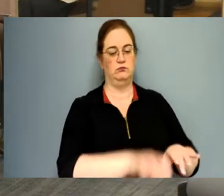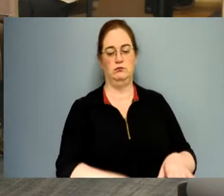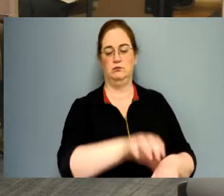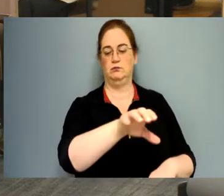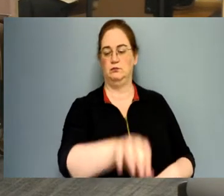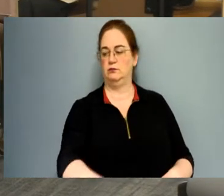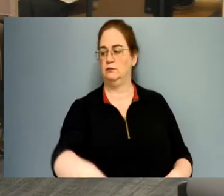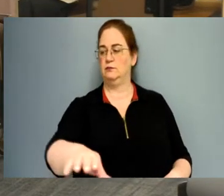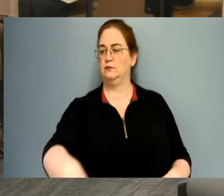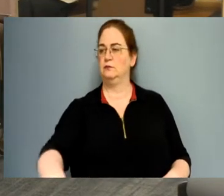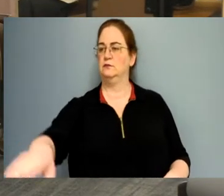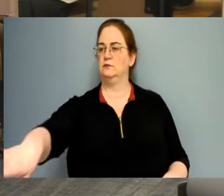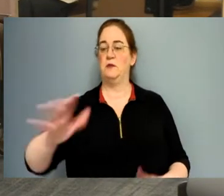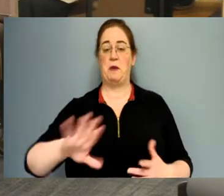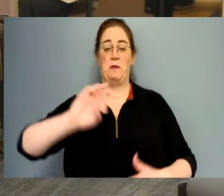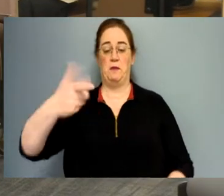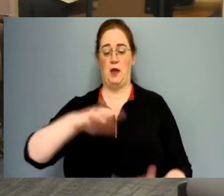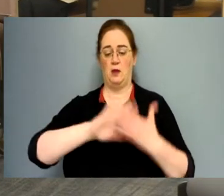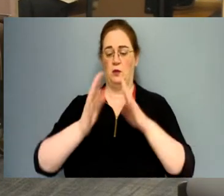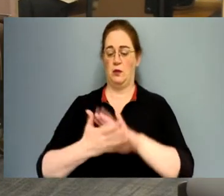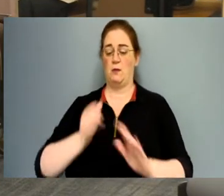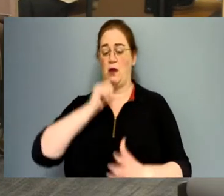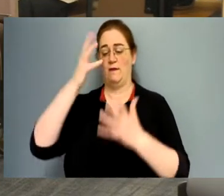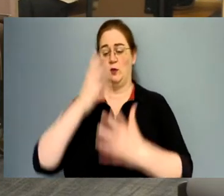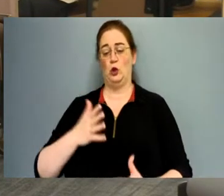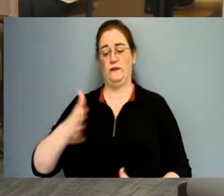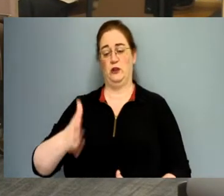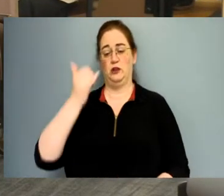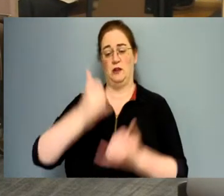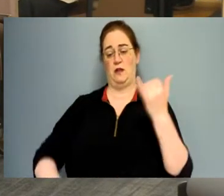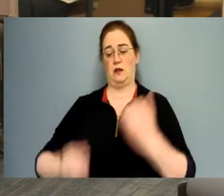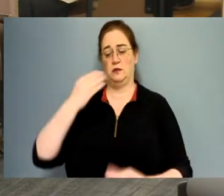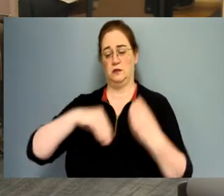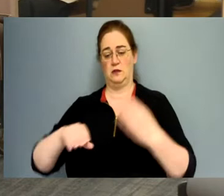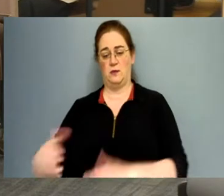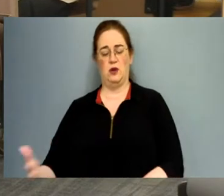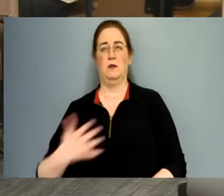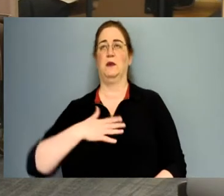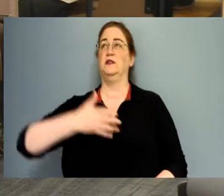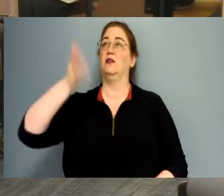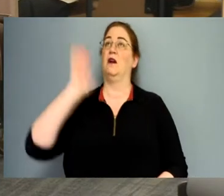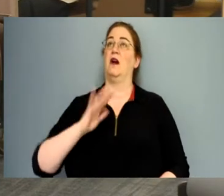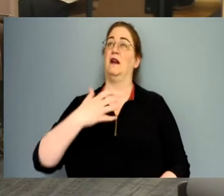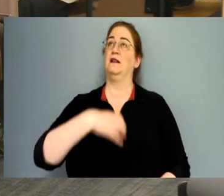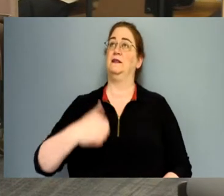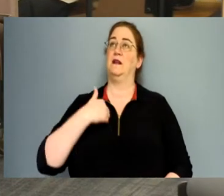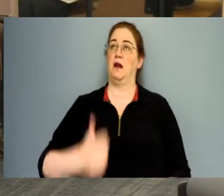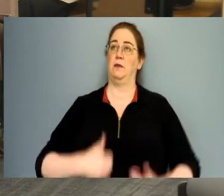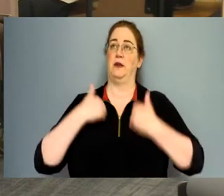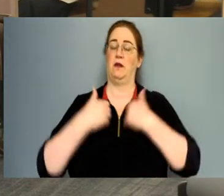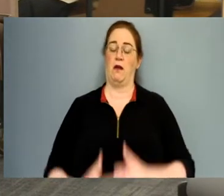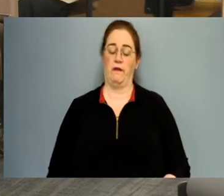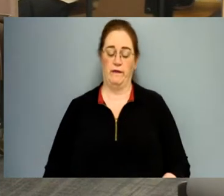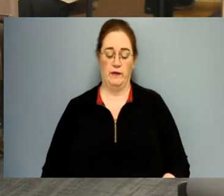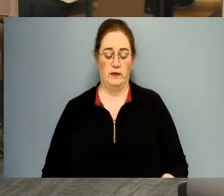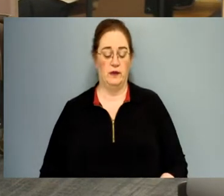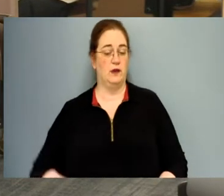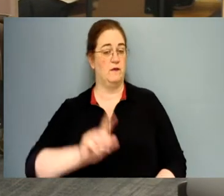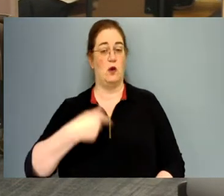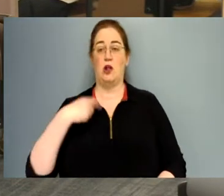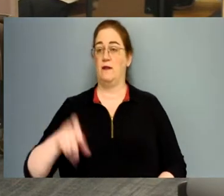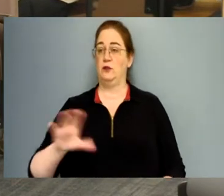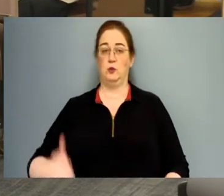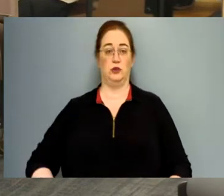current. Maybe the bag will become some unfortunate fish's last supper, but dear God, at least I'd be alive. If all I have to do